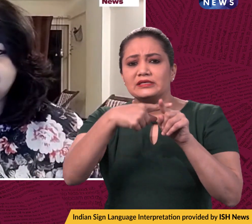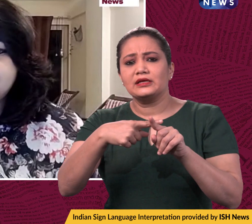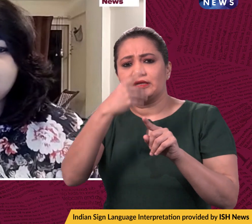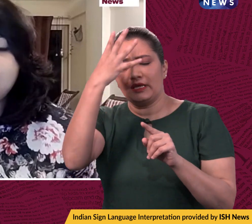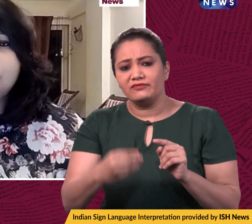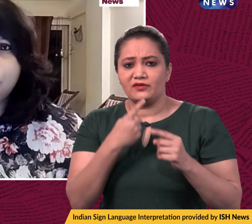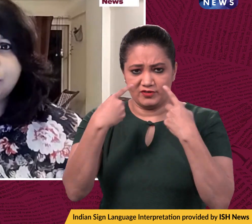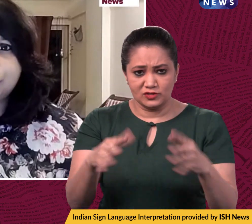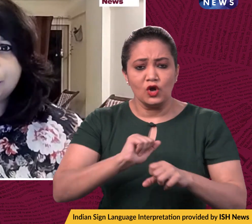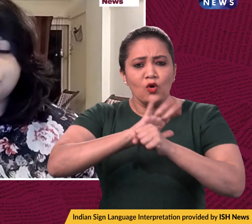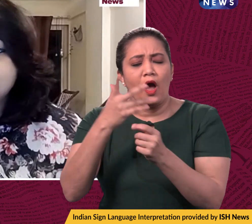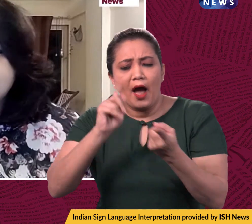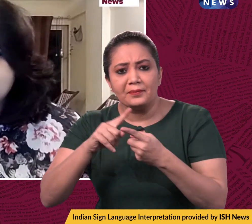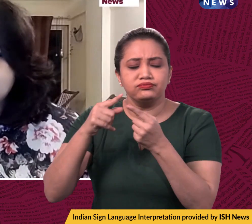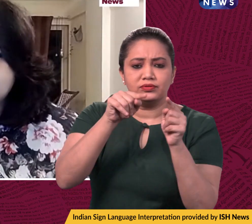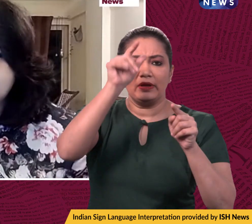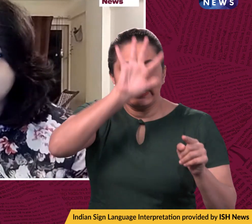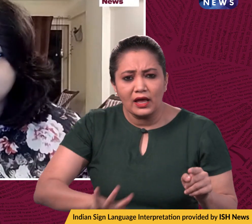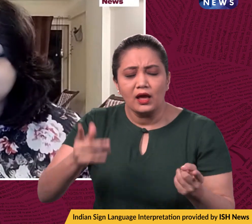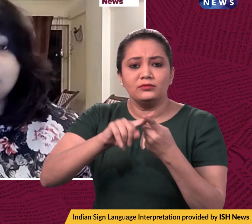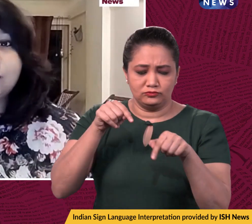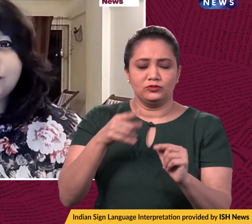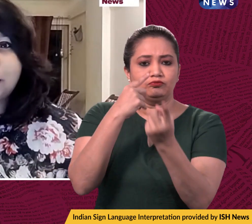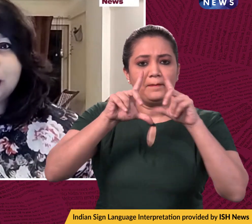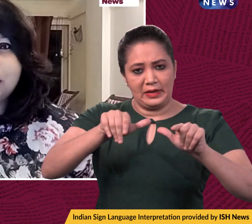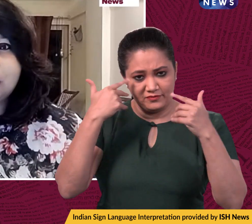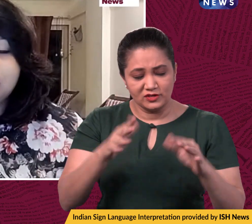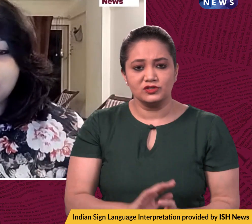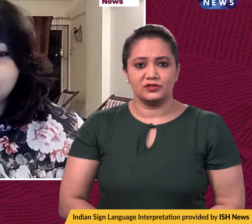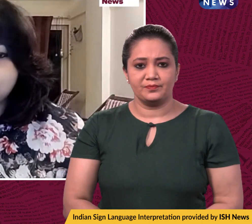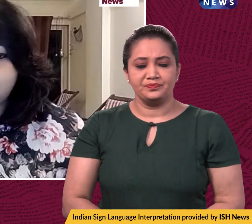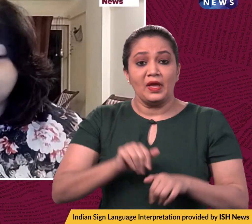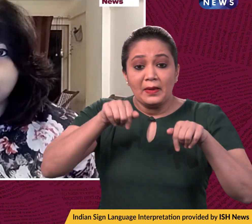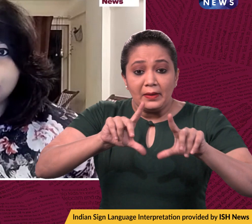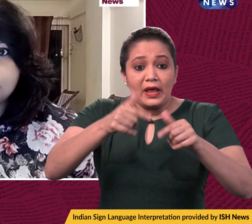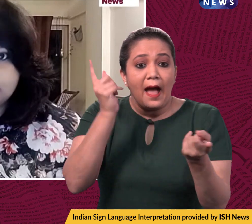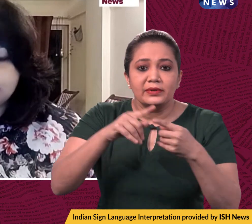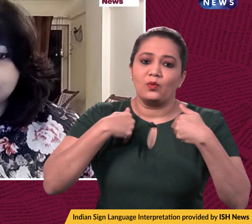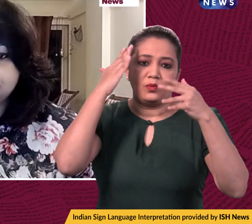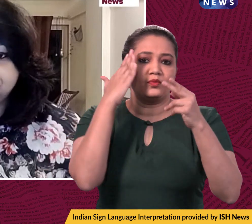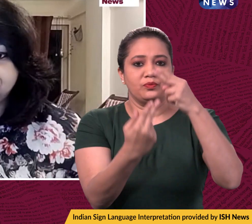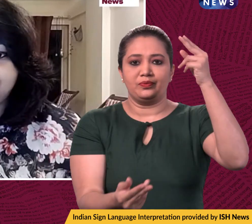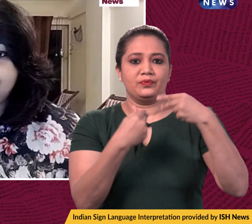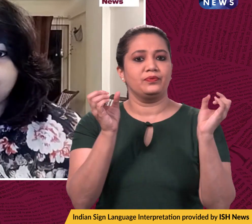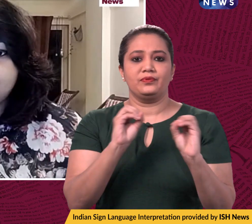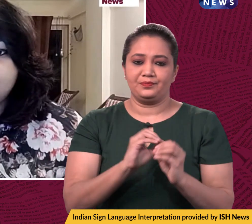today on the COVID situation in the country. The details of that meeting is not out yet.